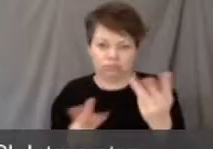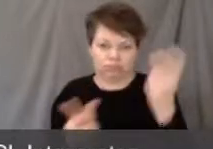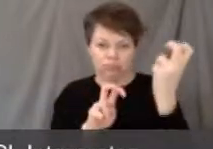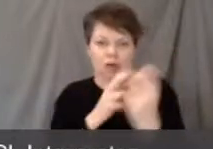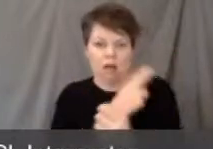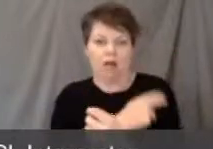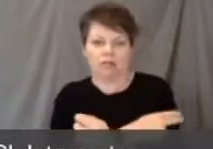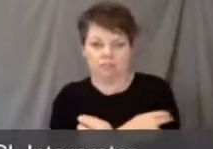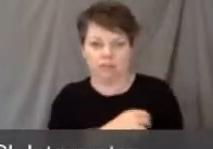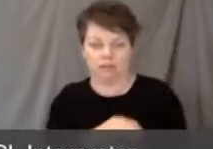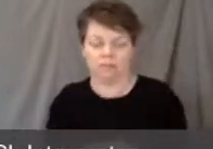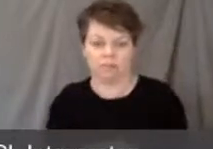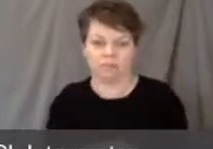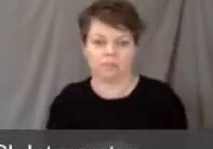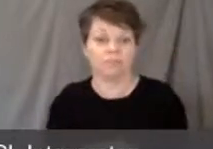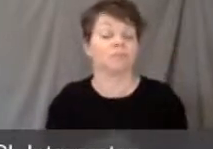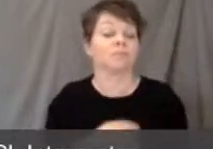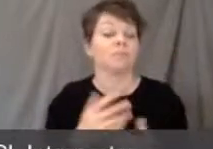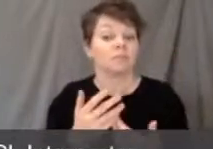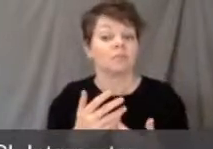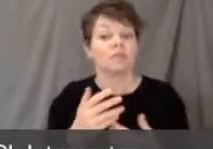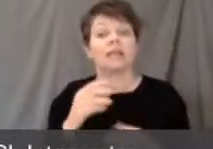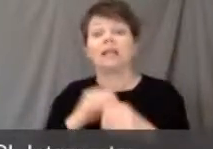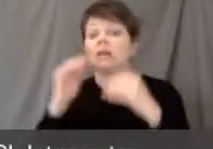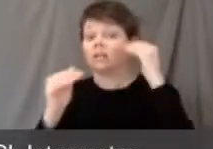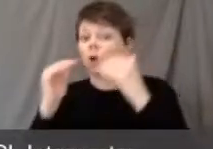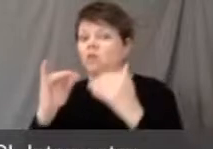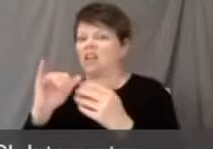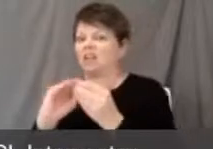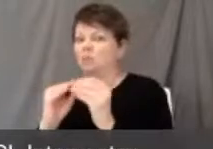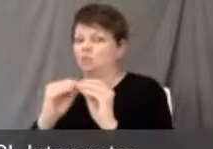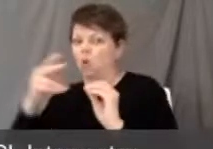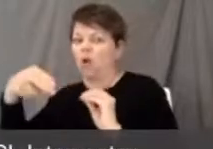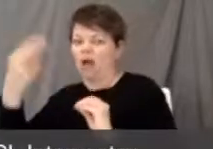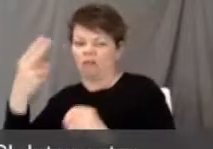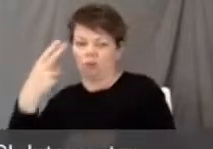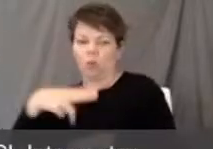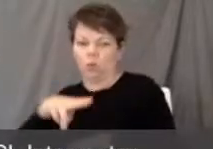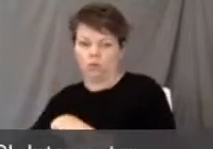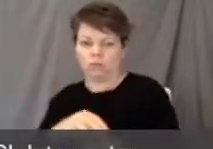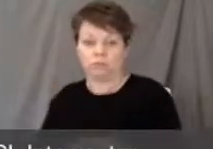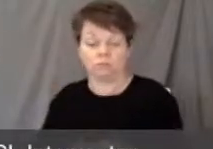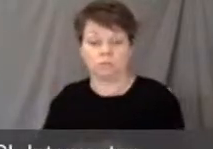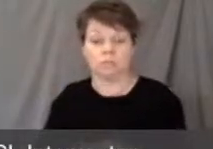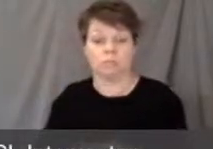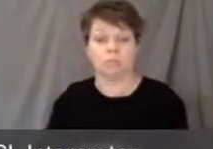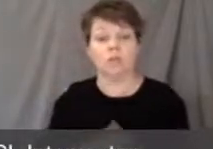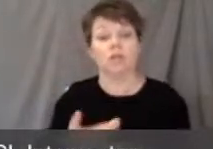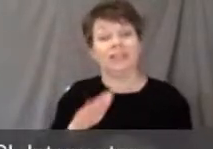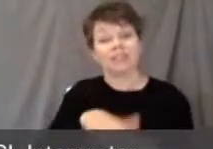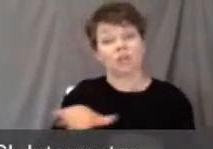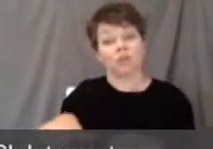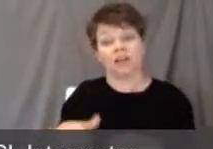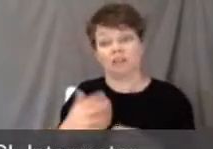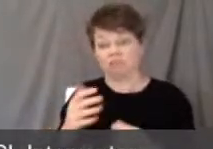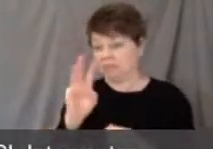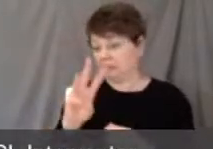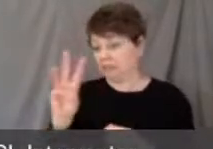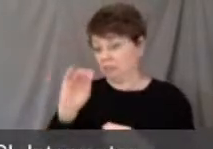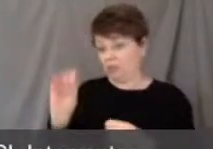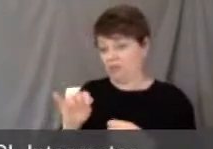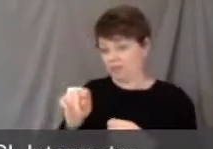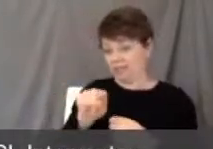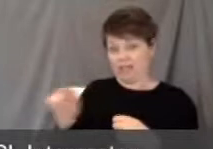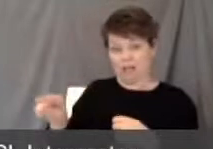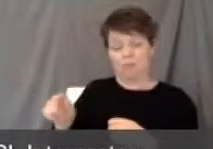number is can be higher in adults. About 2/3 of the children that are being hospitalized have a